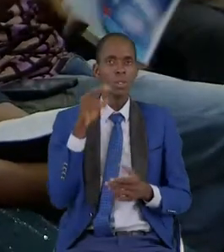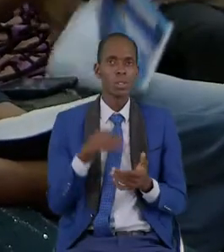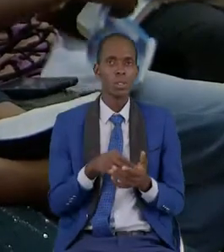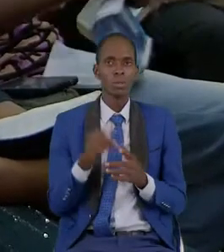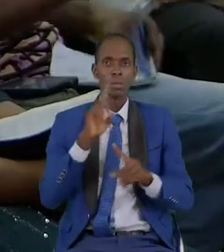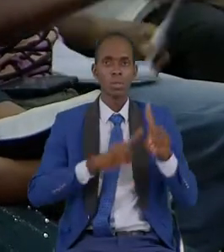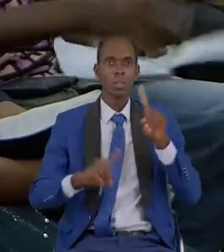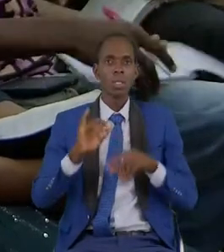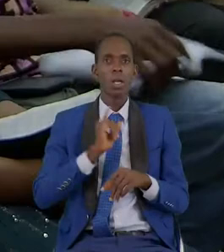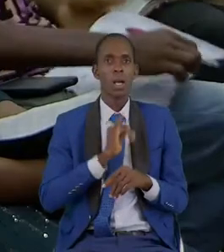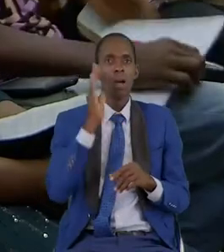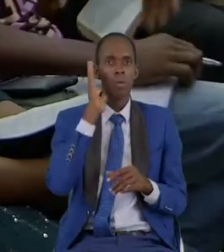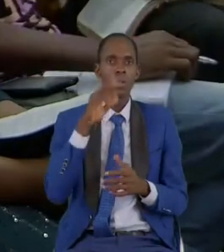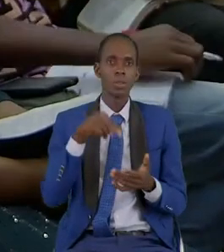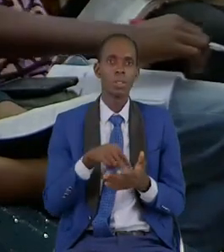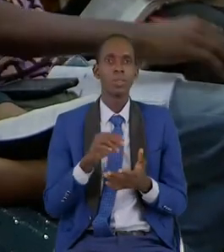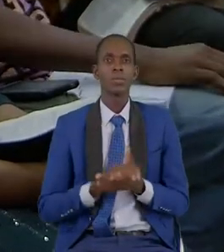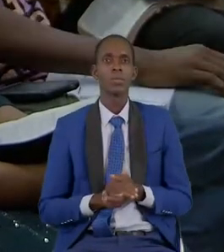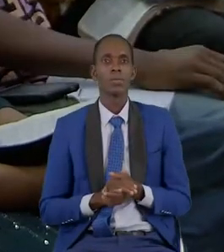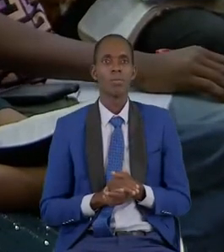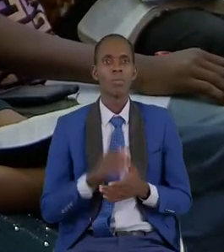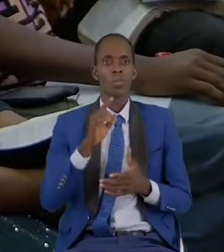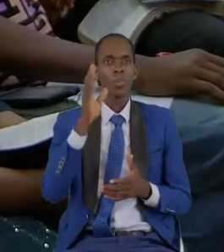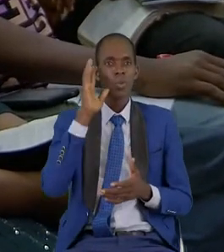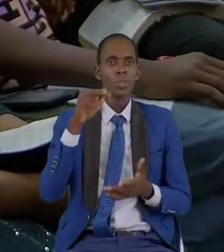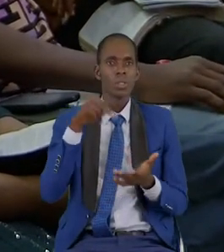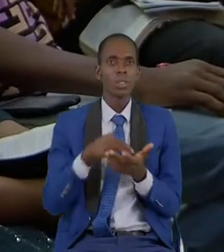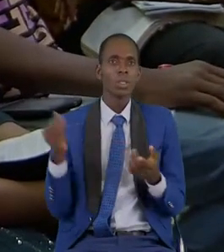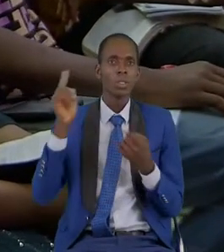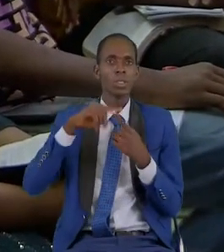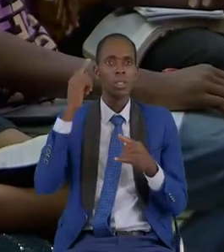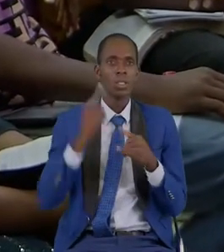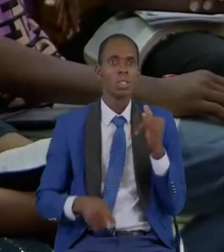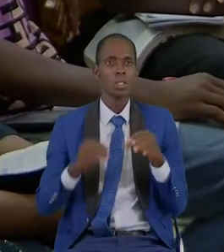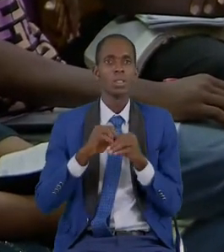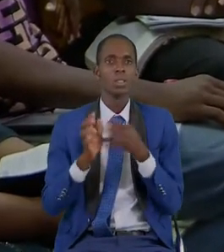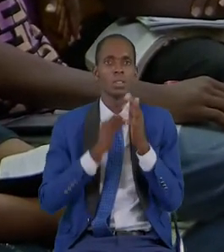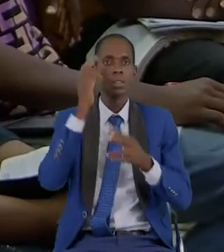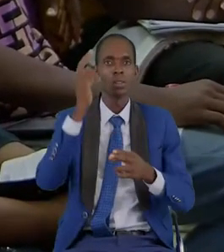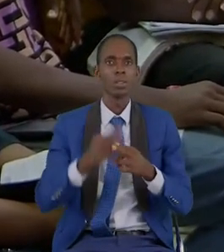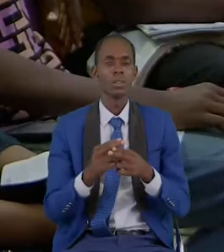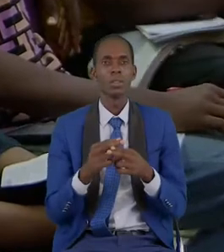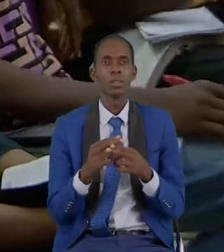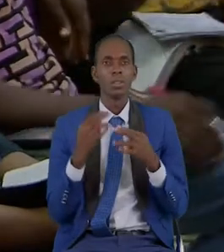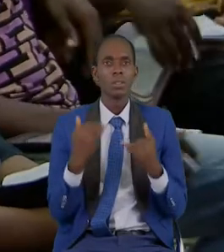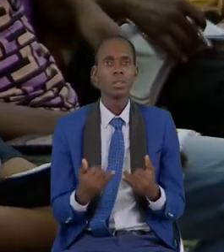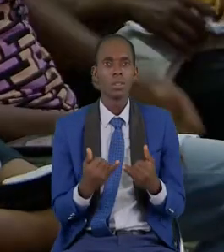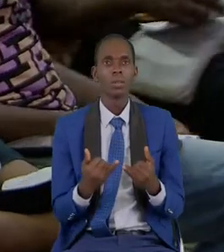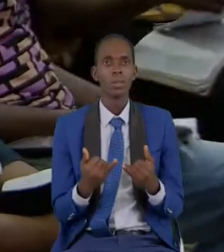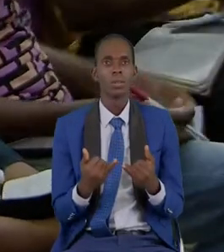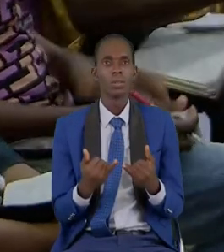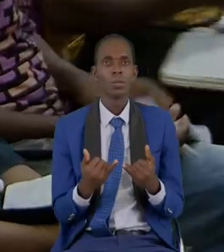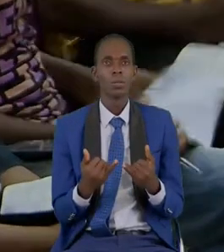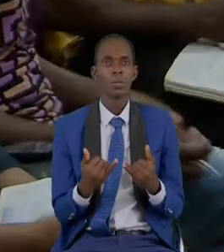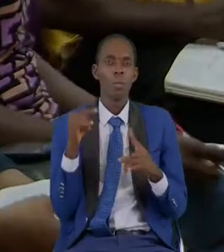will stand. You will stand in Jesus' name. Now we're coming to point